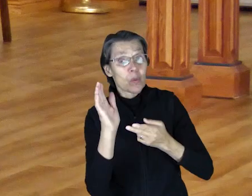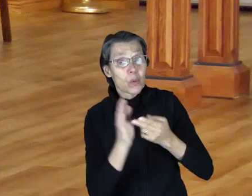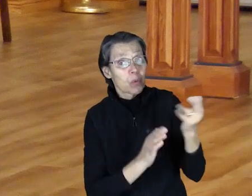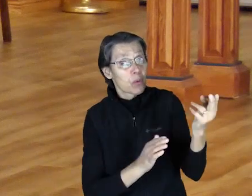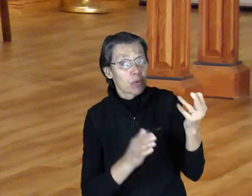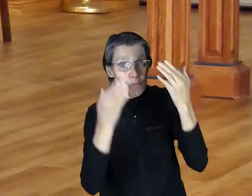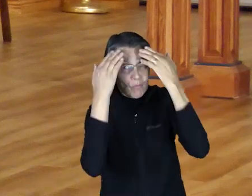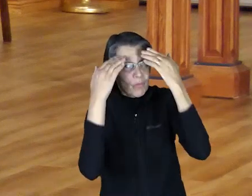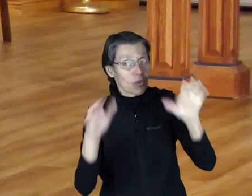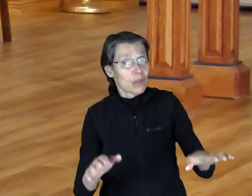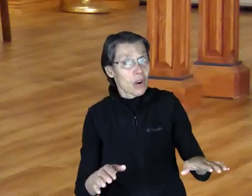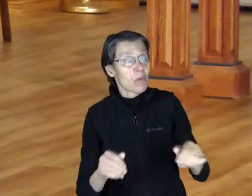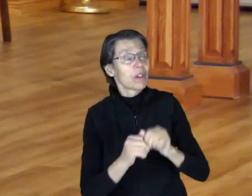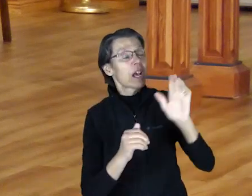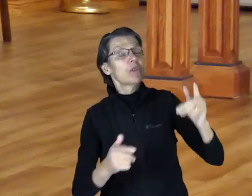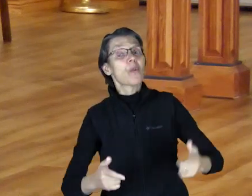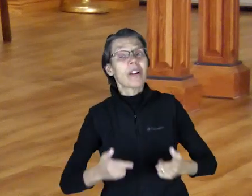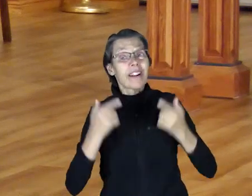living.